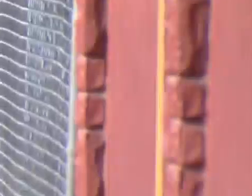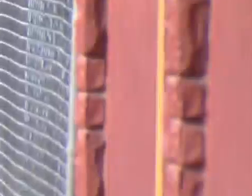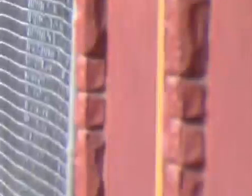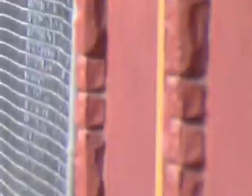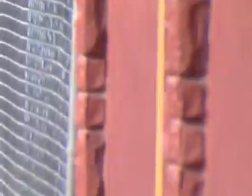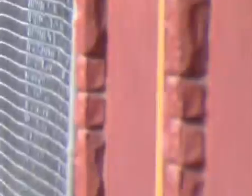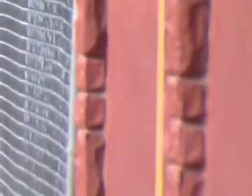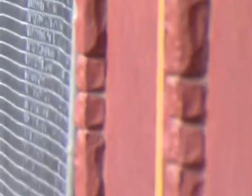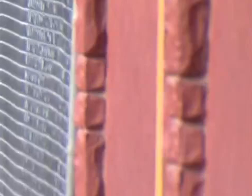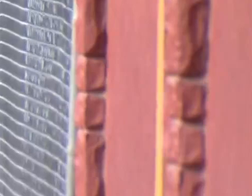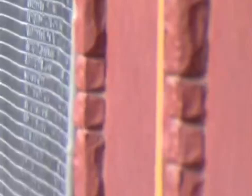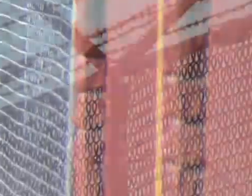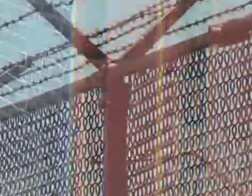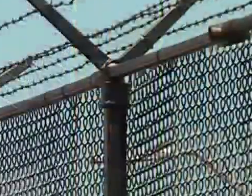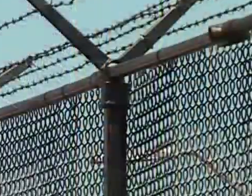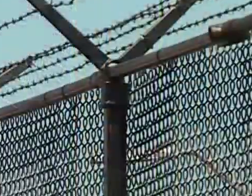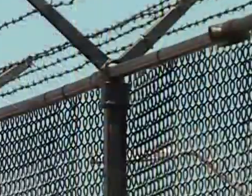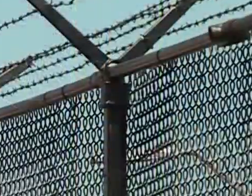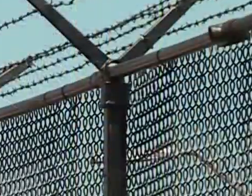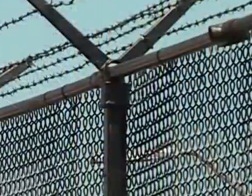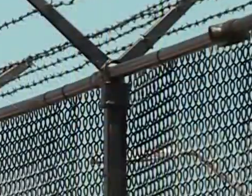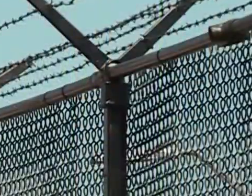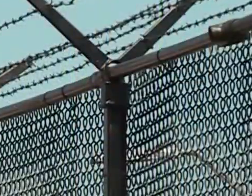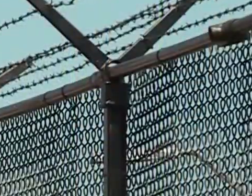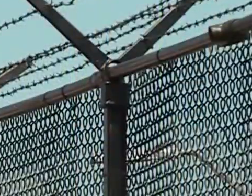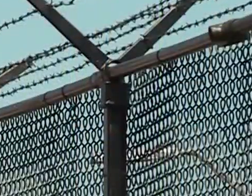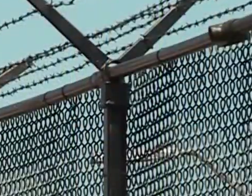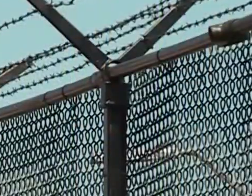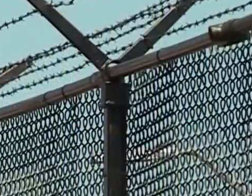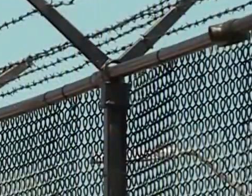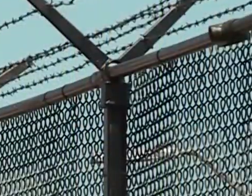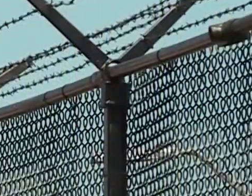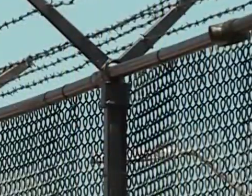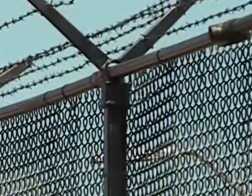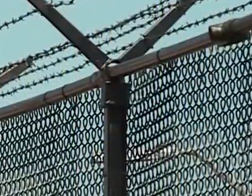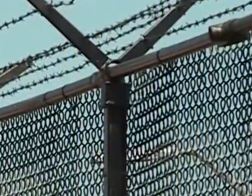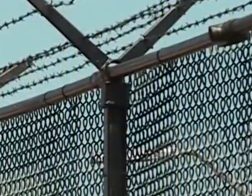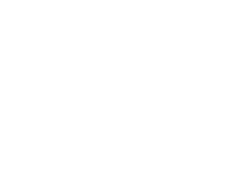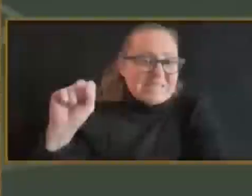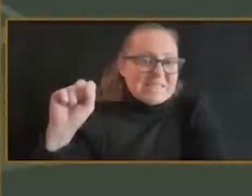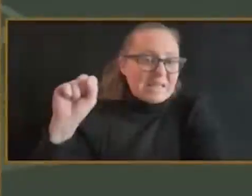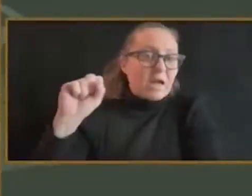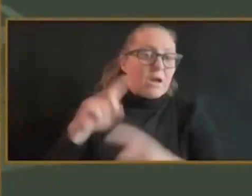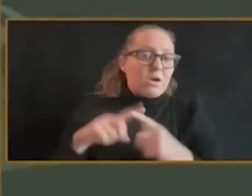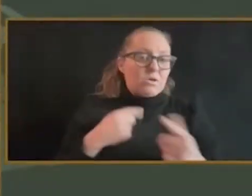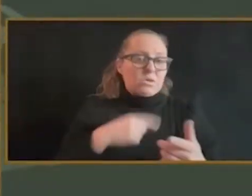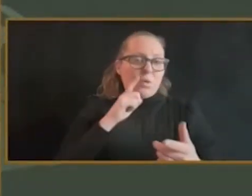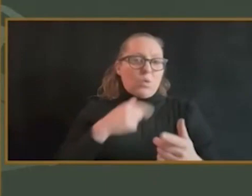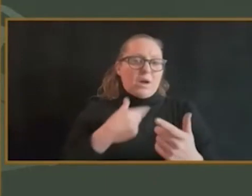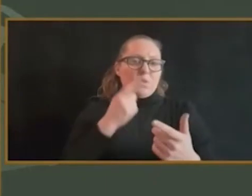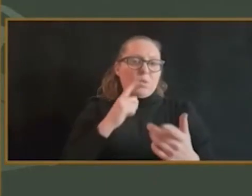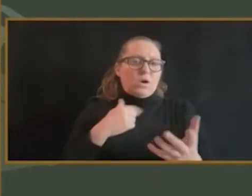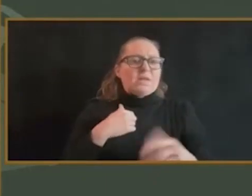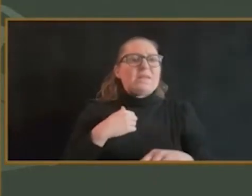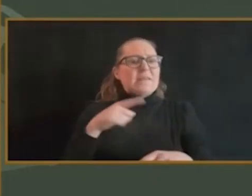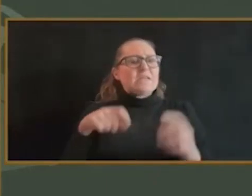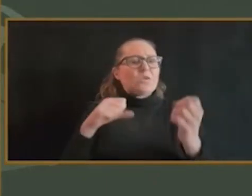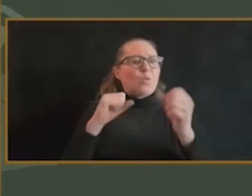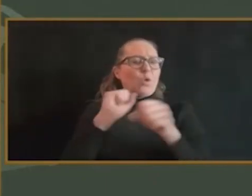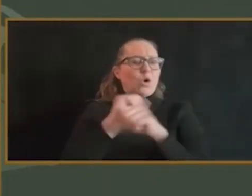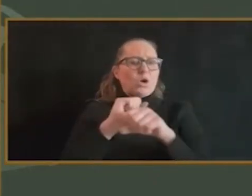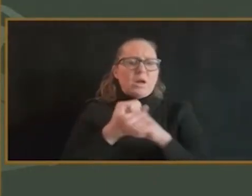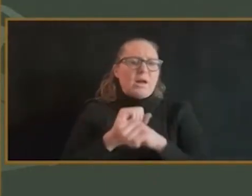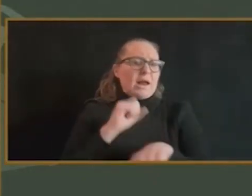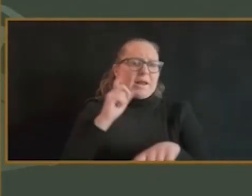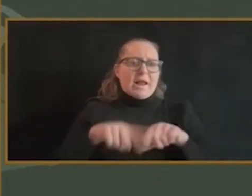The governor says she's also looking to invest in the workforce in these sectors. This work can't be done if